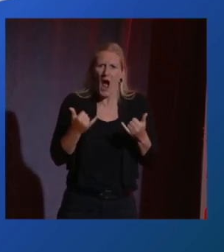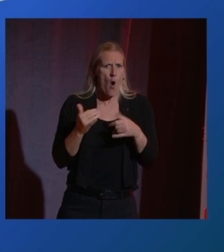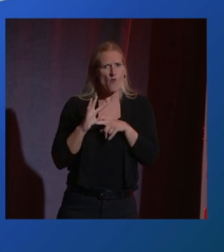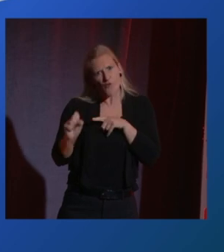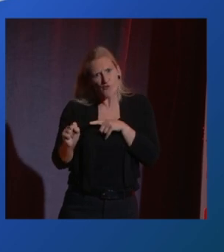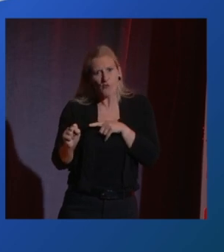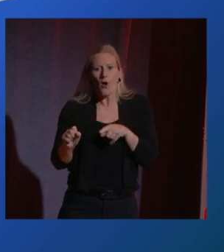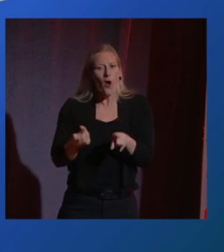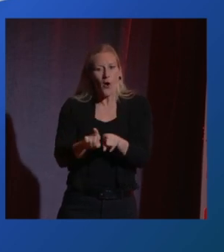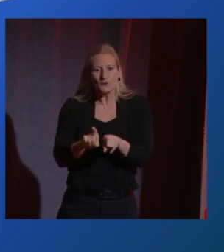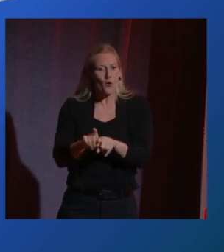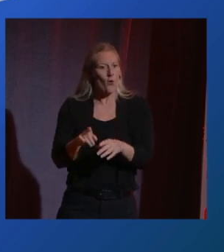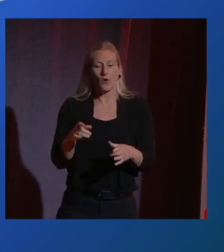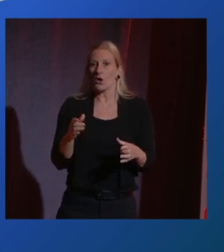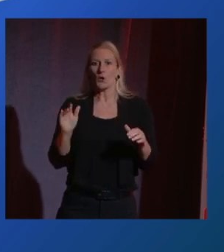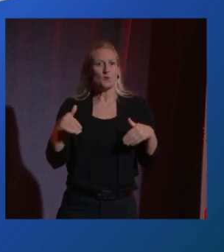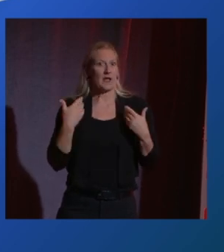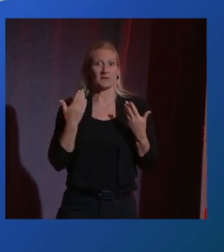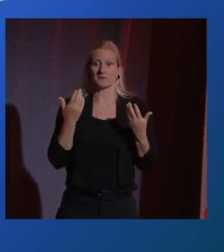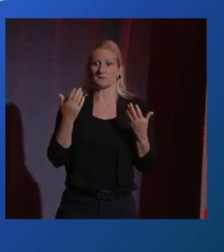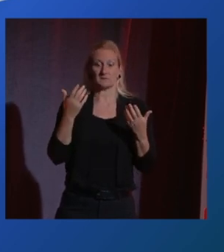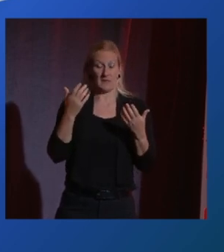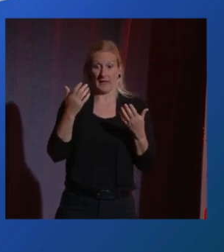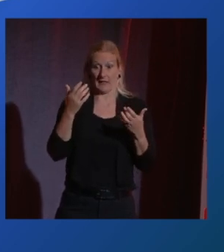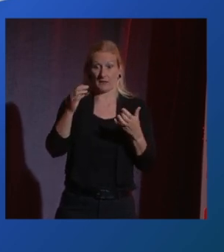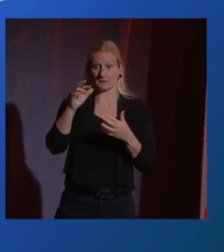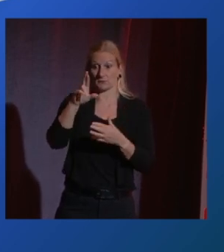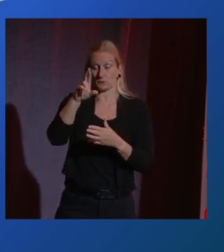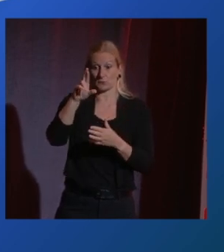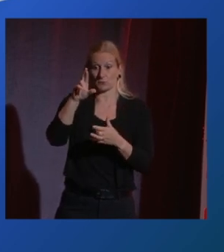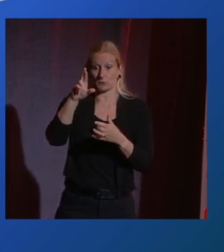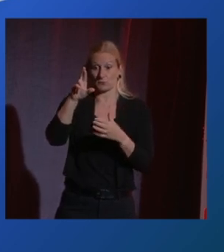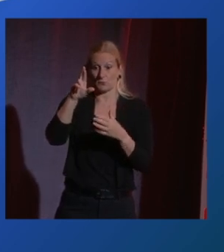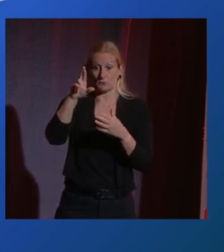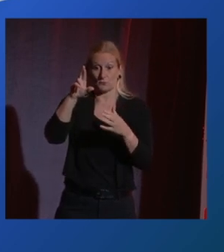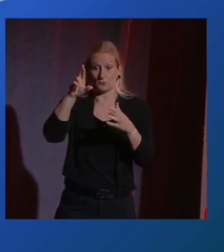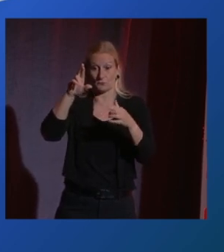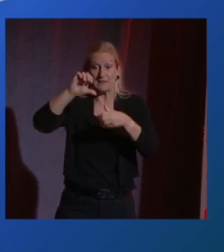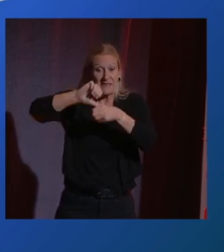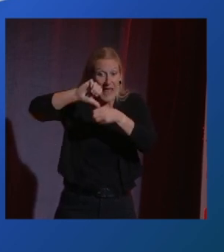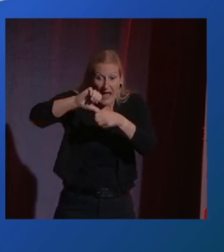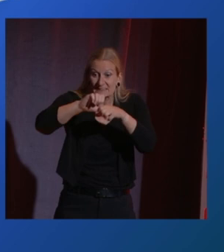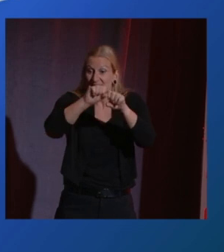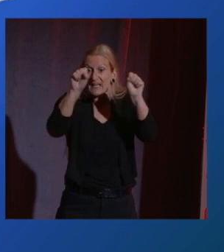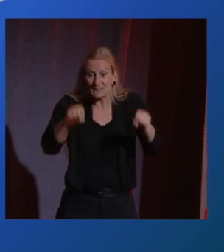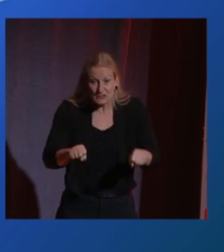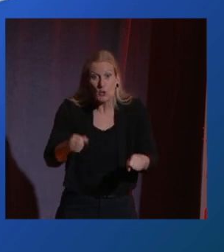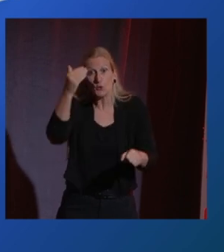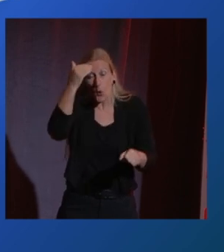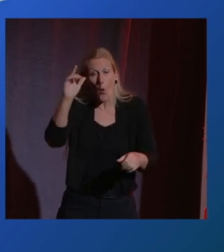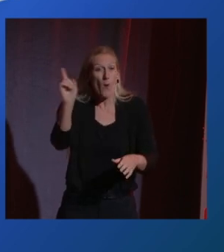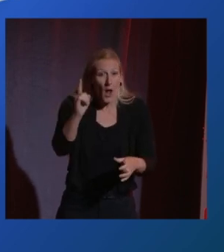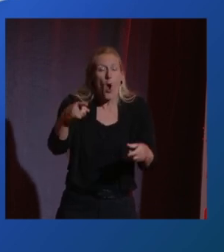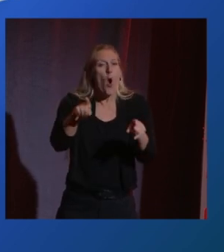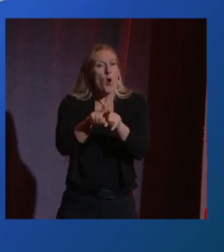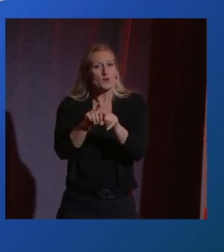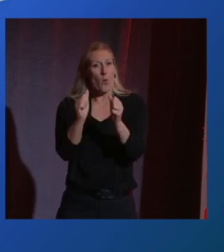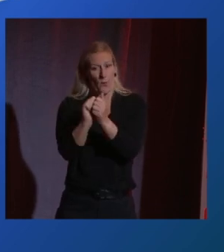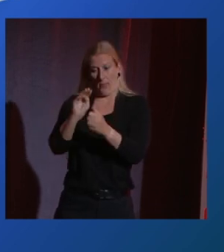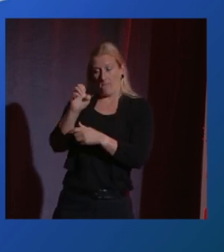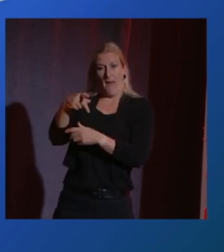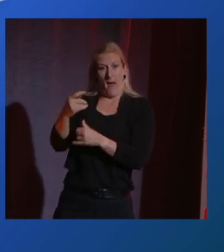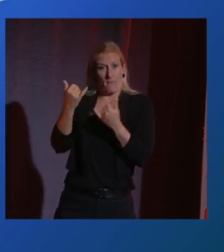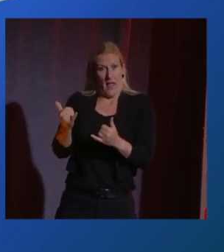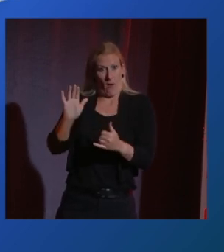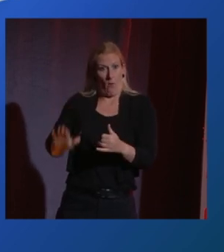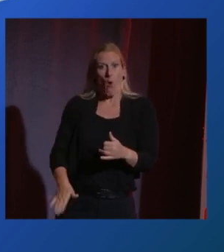gas station easily you can get your route determined based on what traffic conditions are Moment by moment how much better decision we can make in just